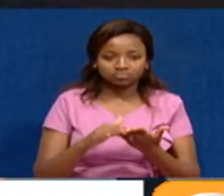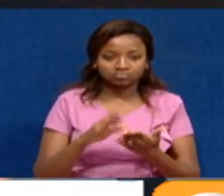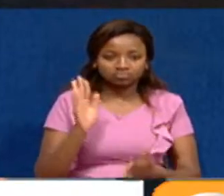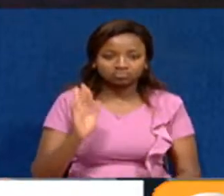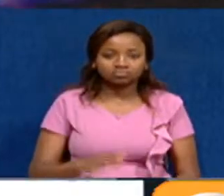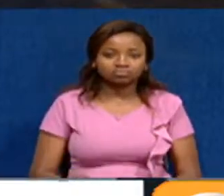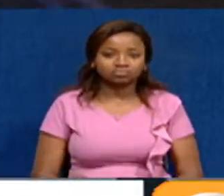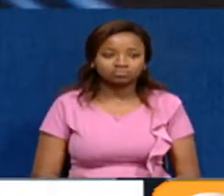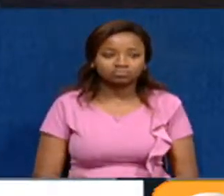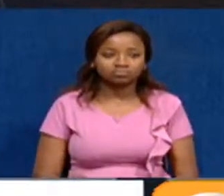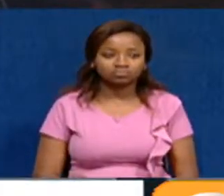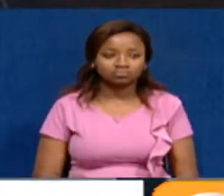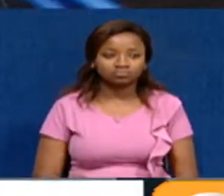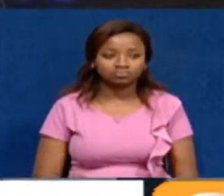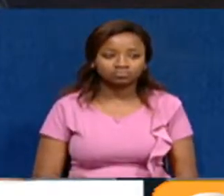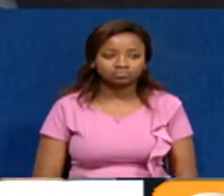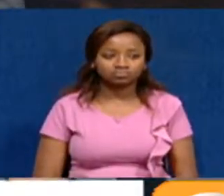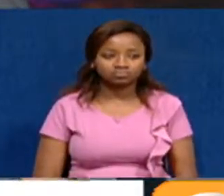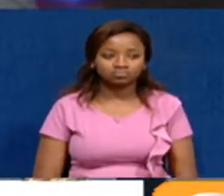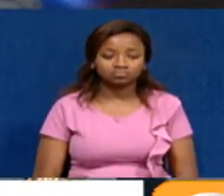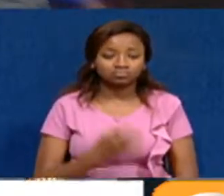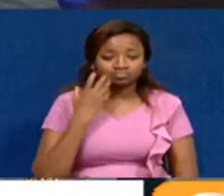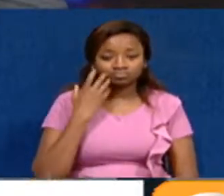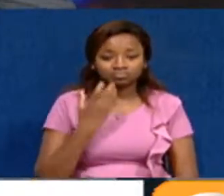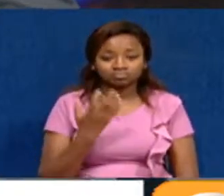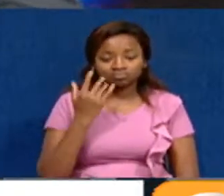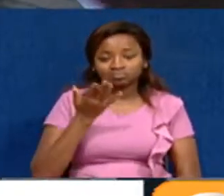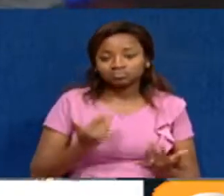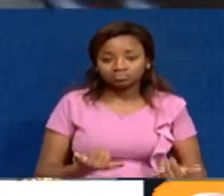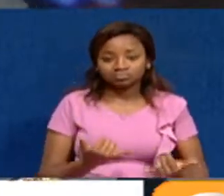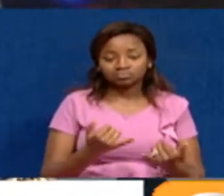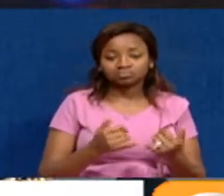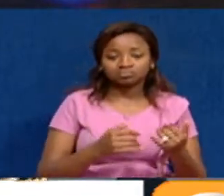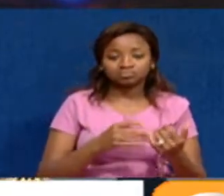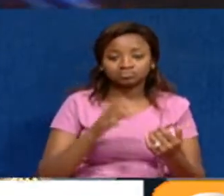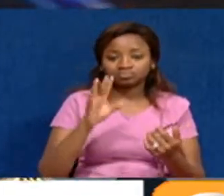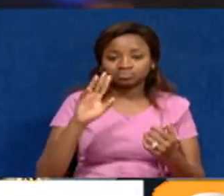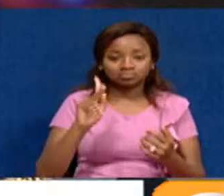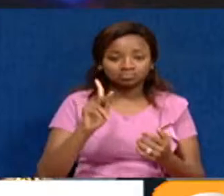we're having. It's sad that we're having it in the midst of a FIFA suspension. Some say